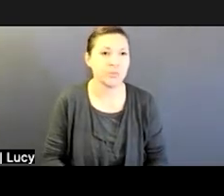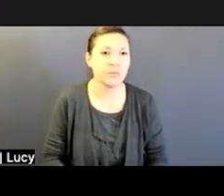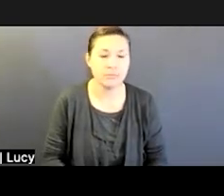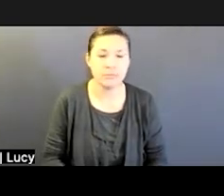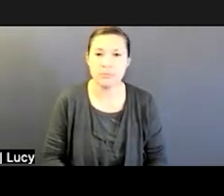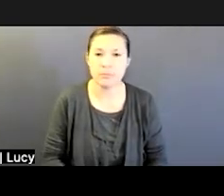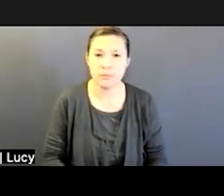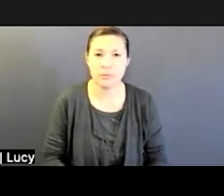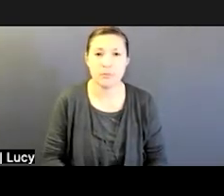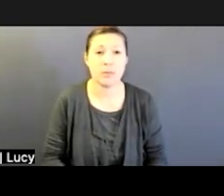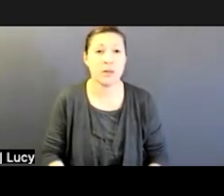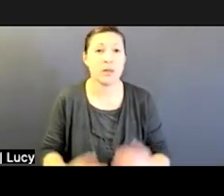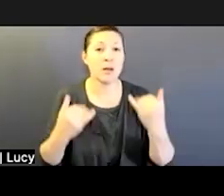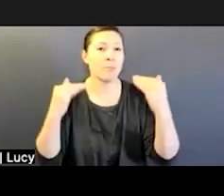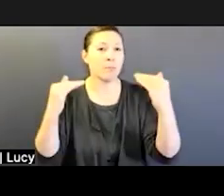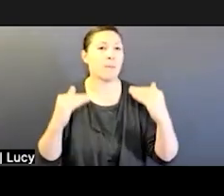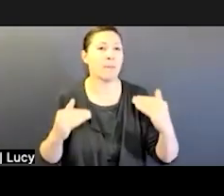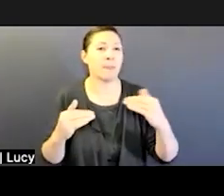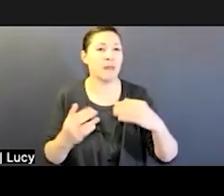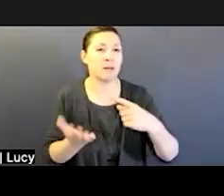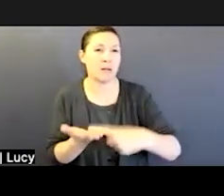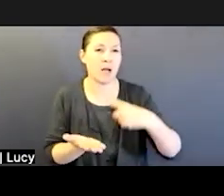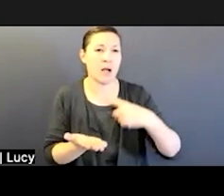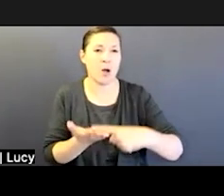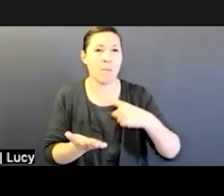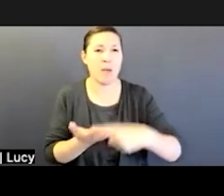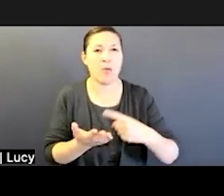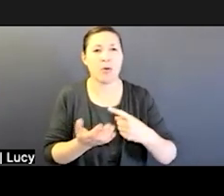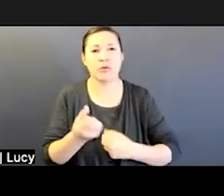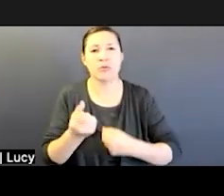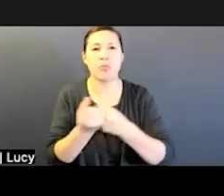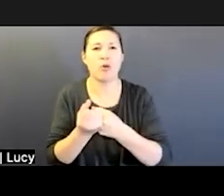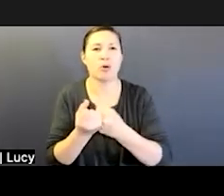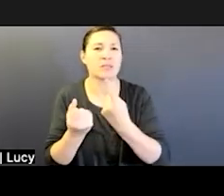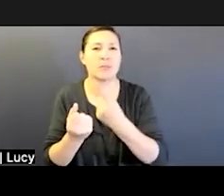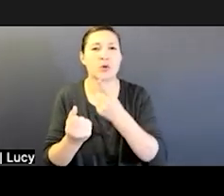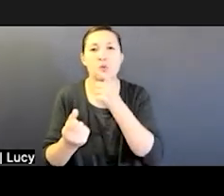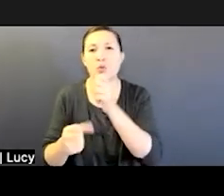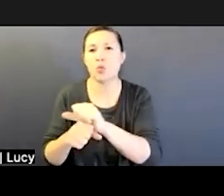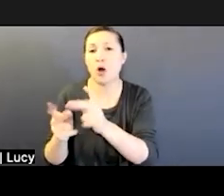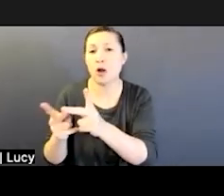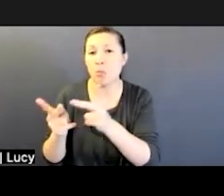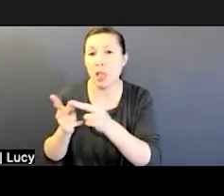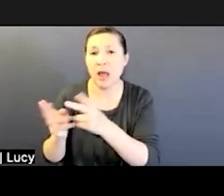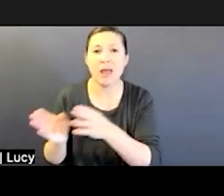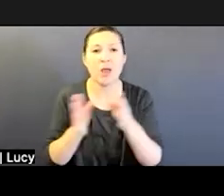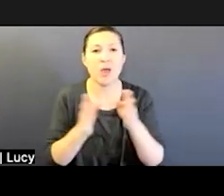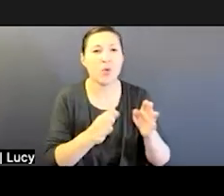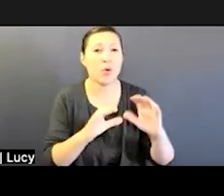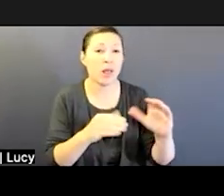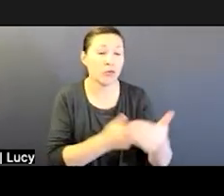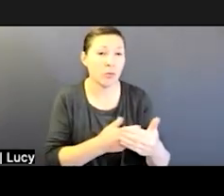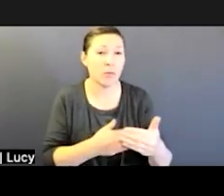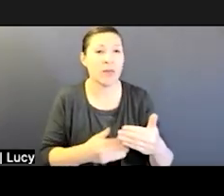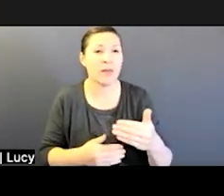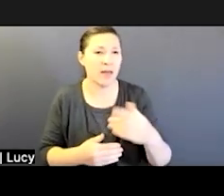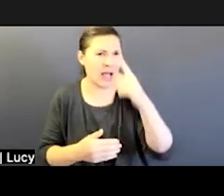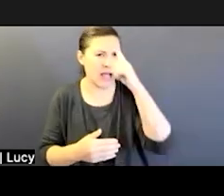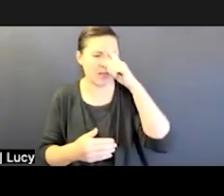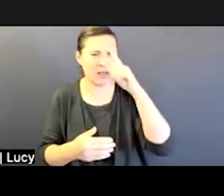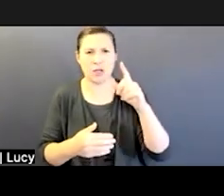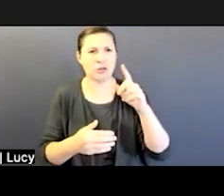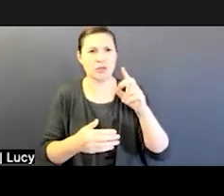So in terms of supporting someone either in the workplace, the classroom, I find the universal design for